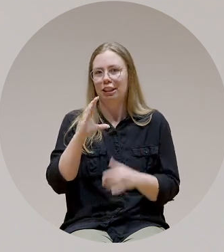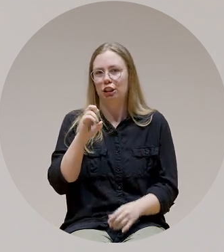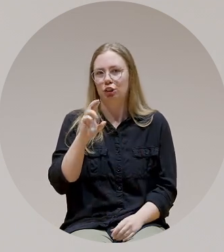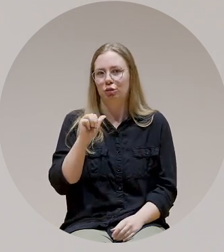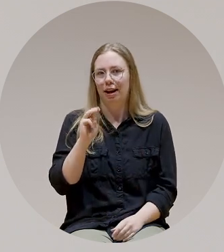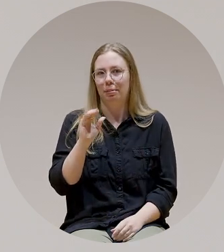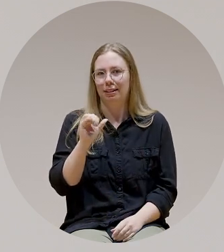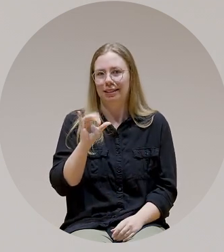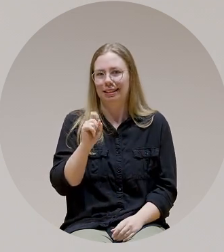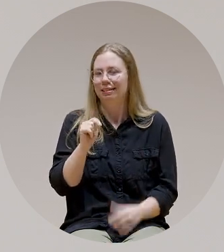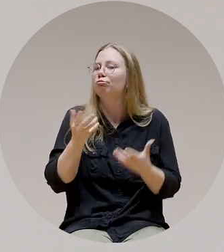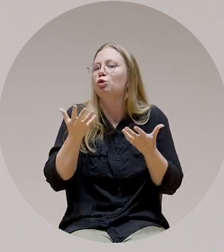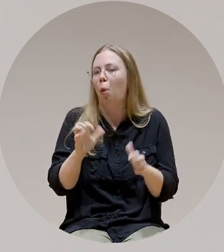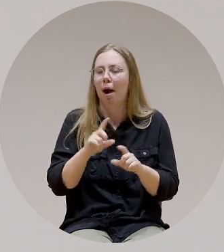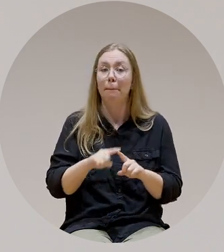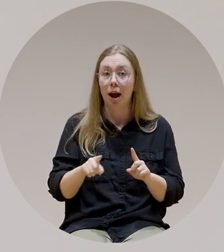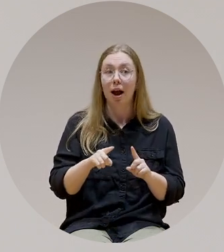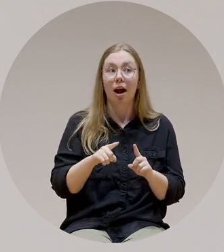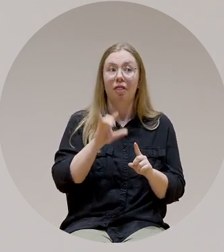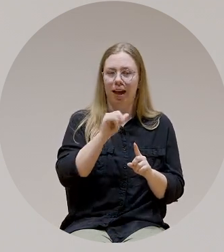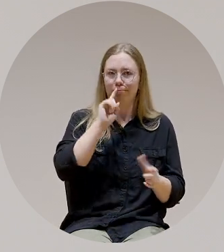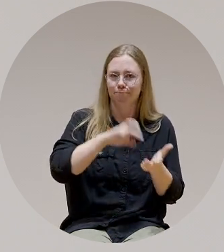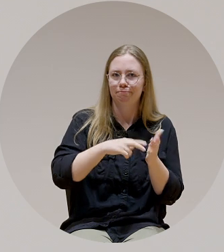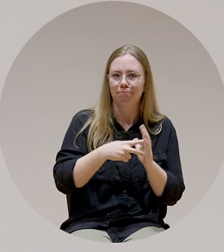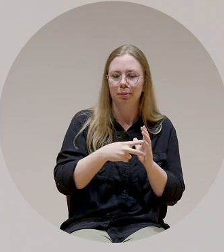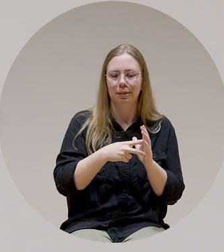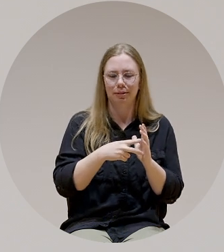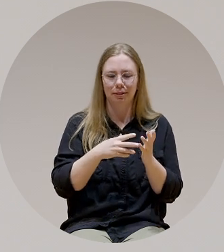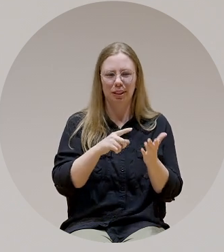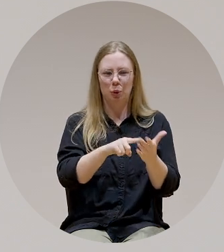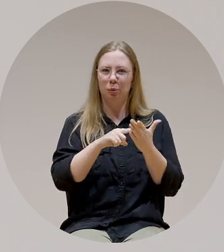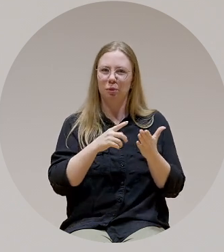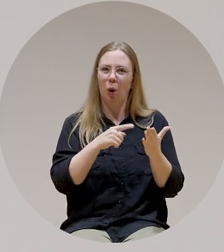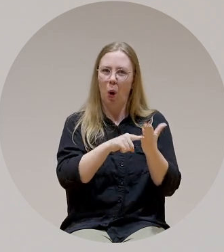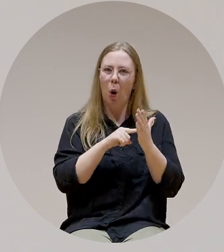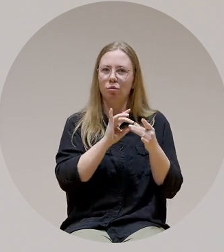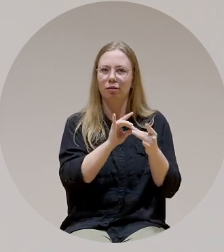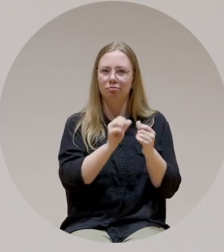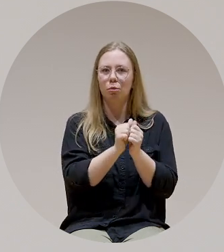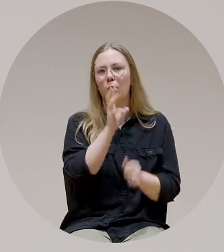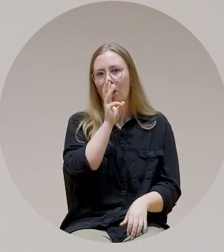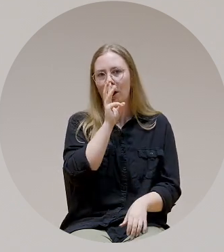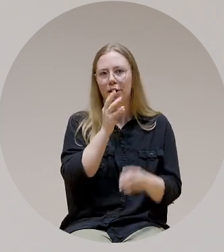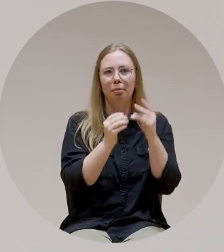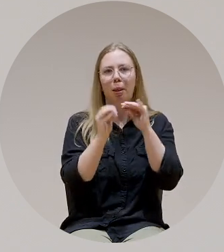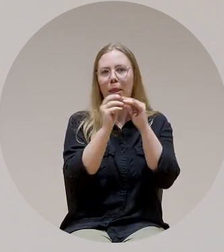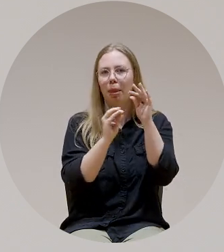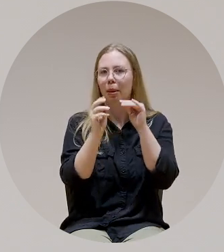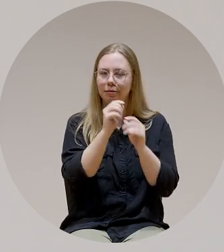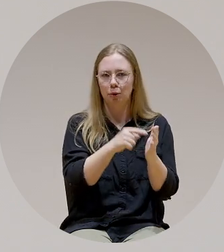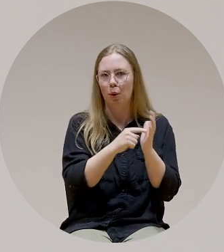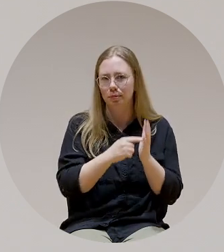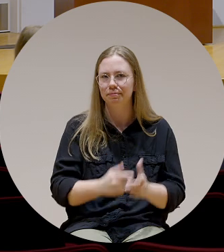their glazes, but it really, for me, contributes to the relationship to water, to ocean water. The blue